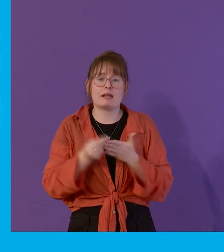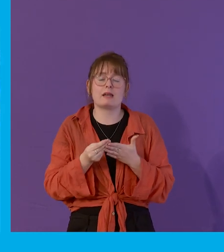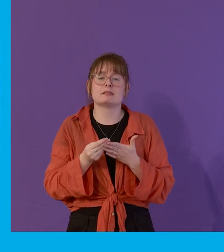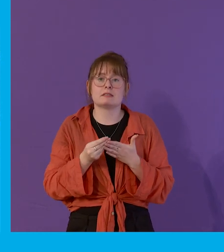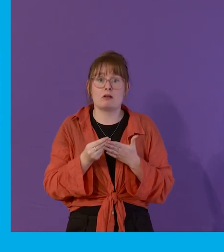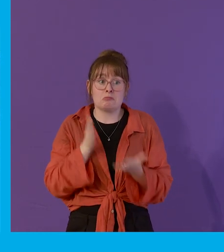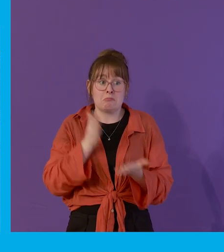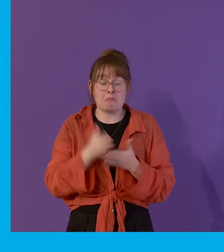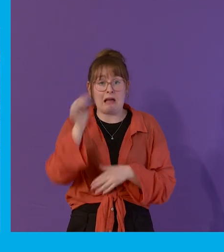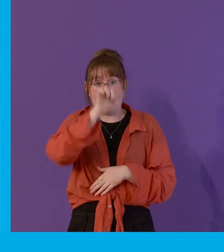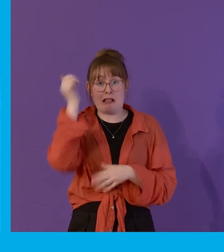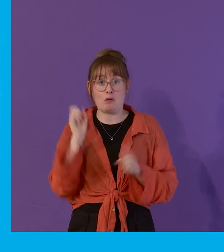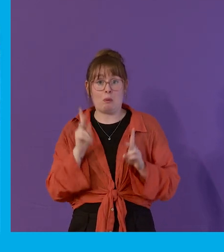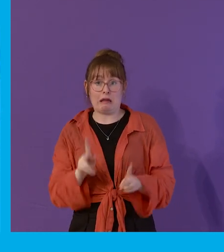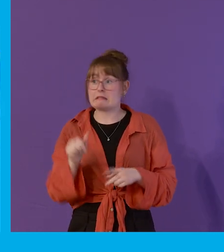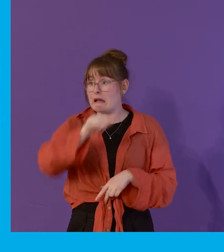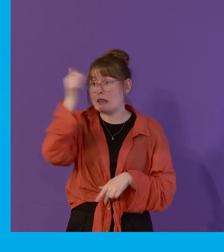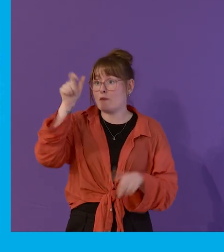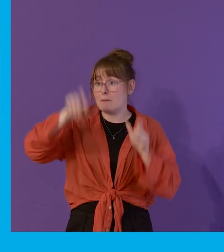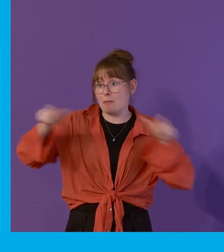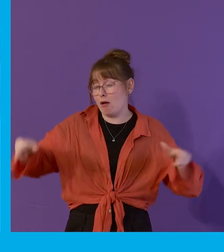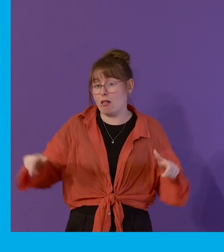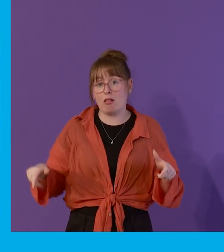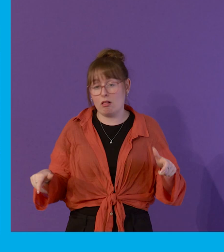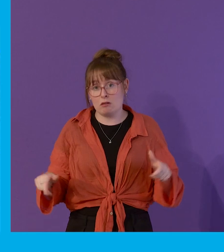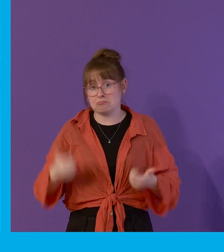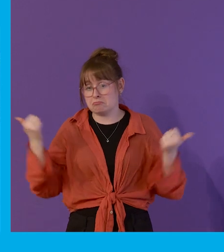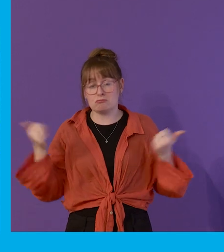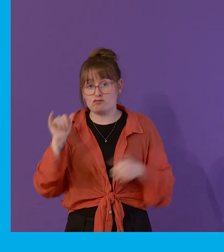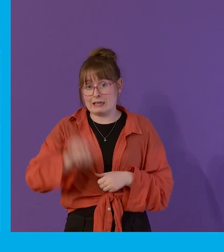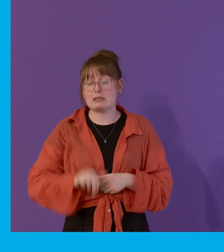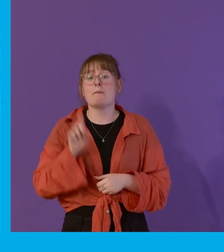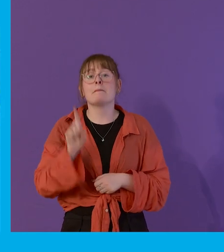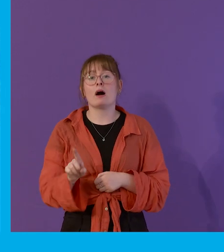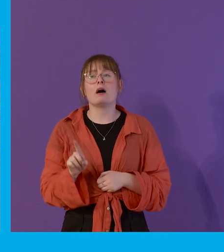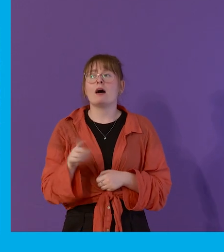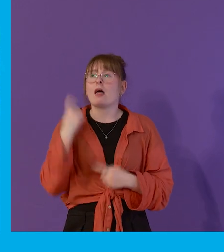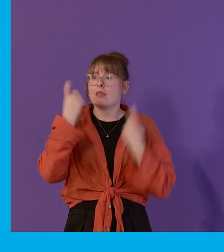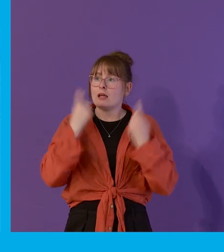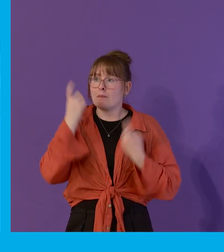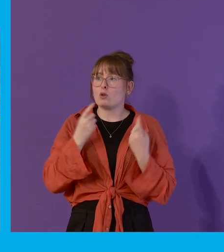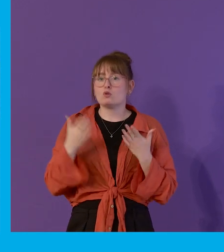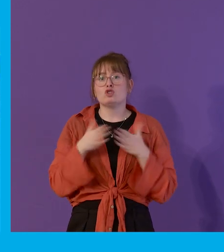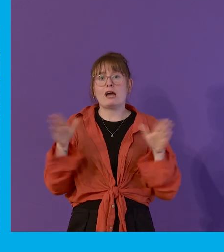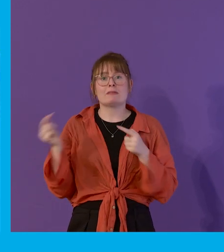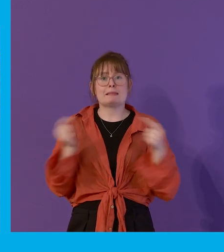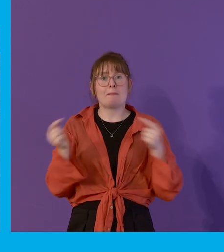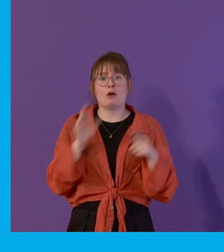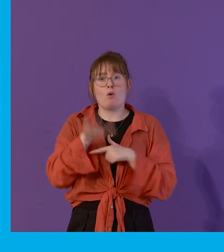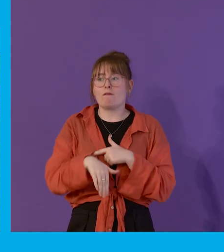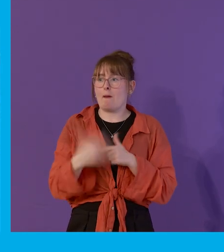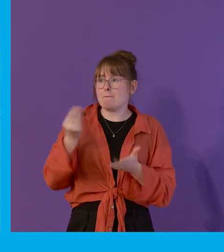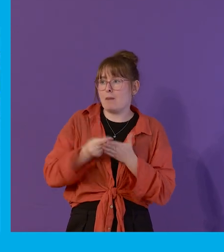aren't incredibly clever, much wiser than me, far wiser than me. I don't know anything about it, really. But just in terms of the general debate around how